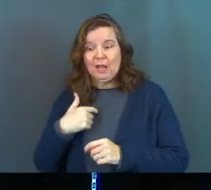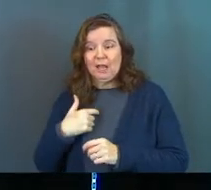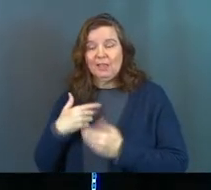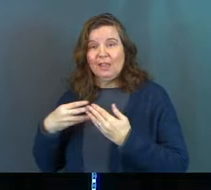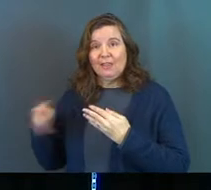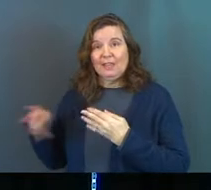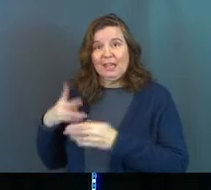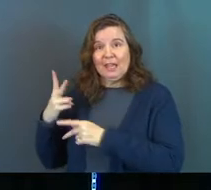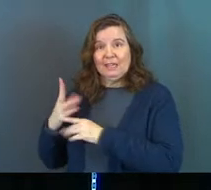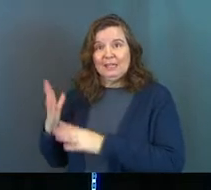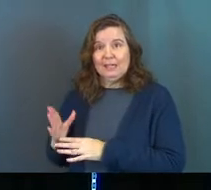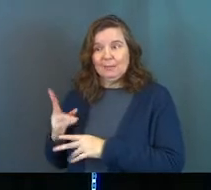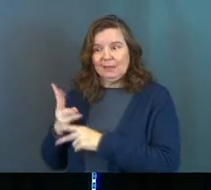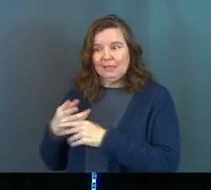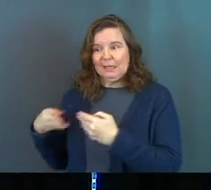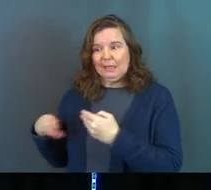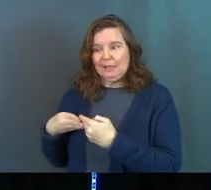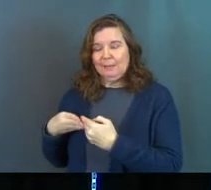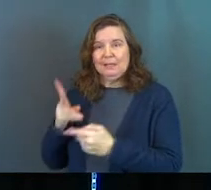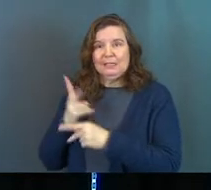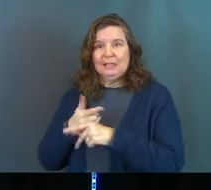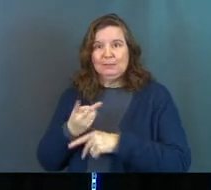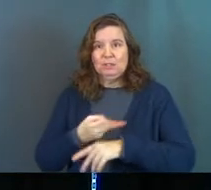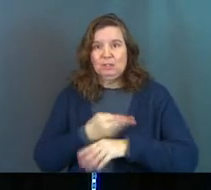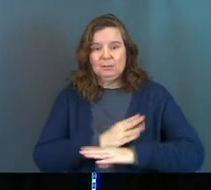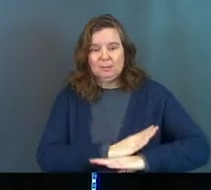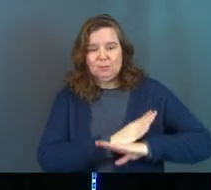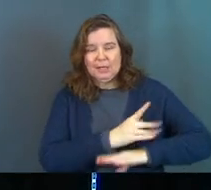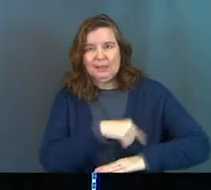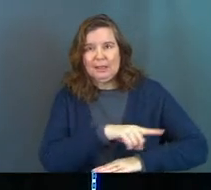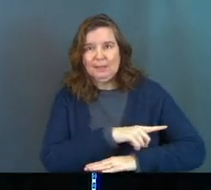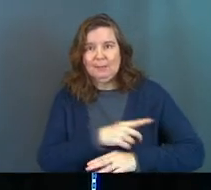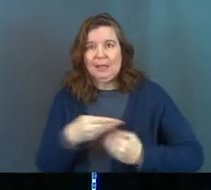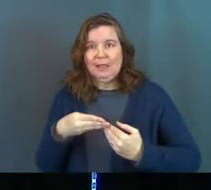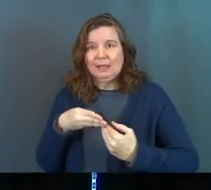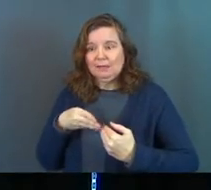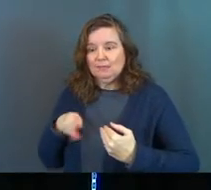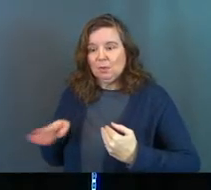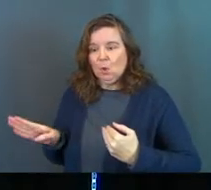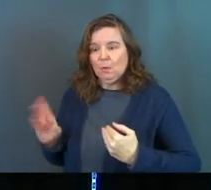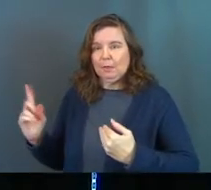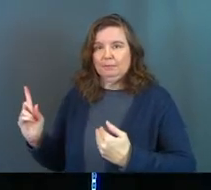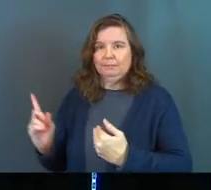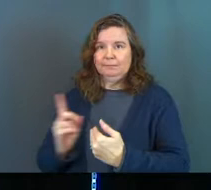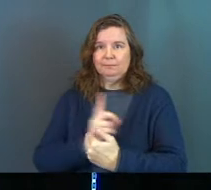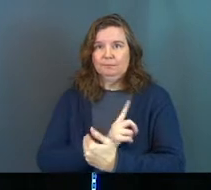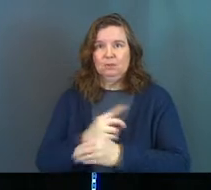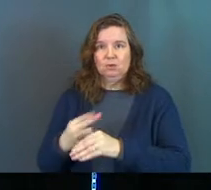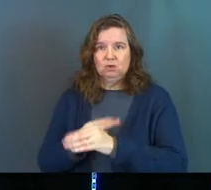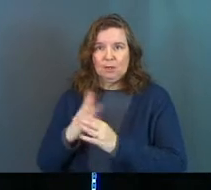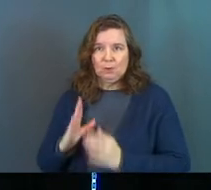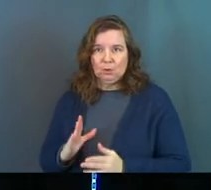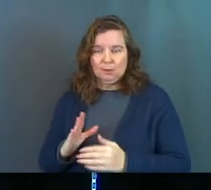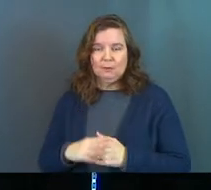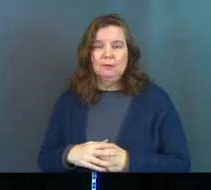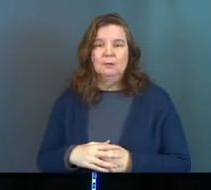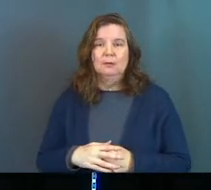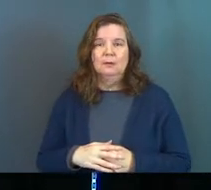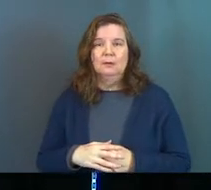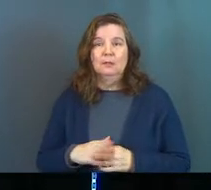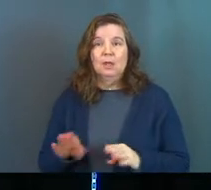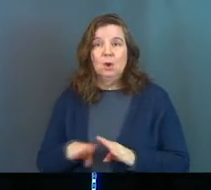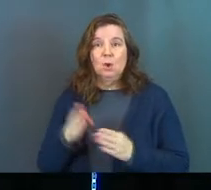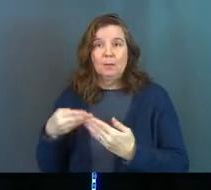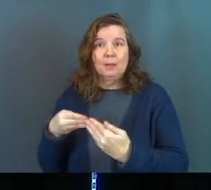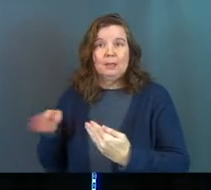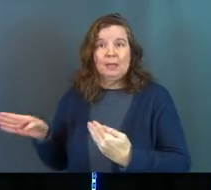And the gatekeeper has been like keeping the sheep and protecting the sheep. And the gatekeeper is about to open up the gate to the good shepherd. Gatekeeper